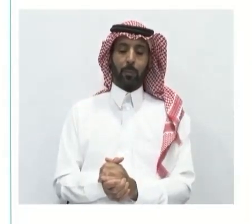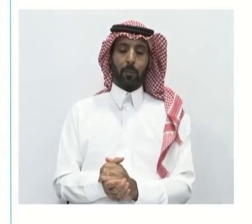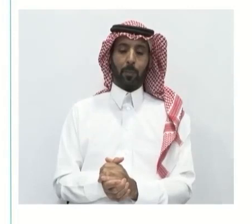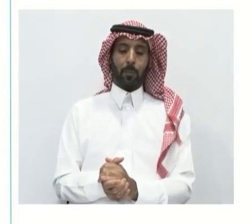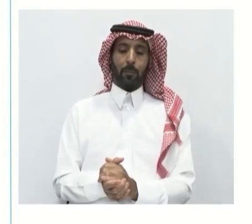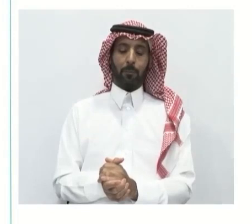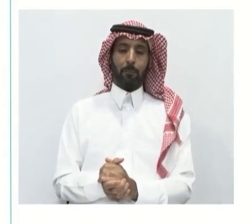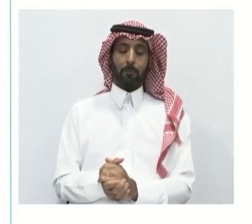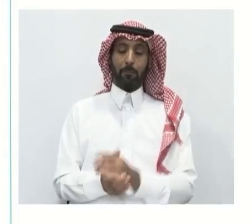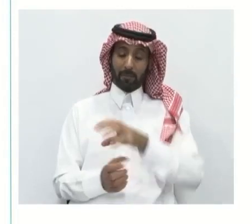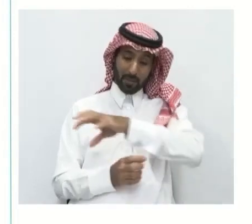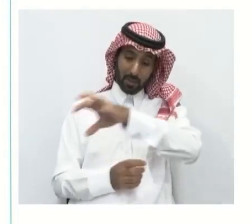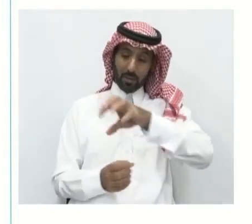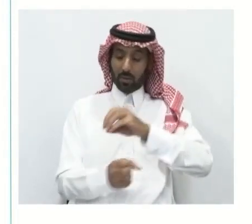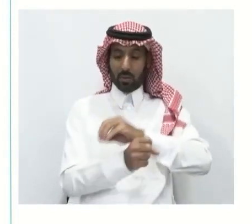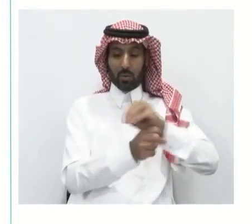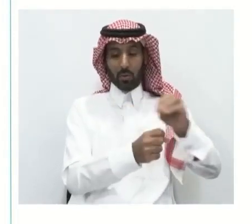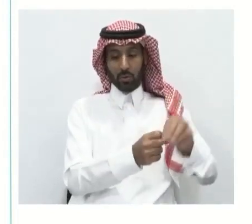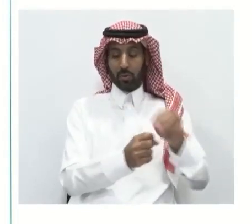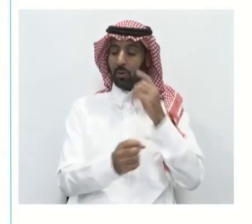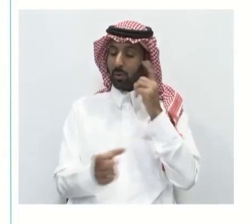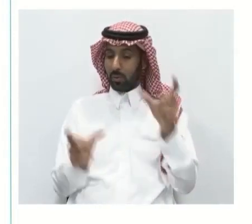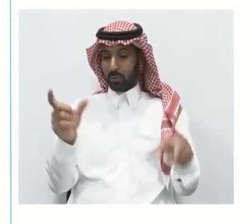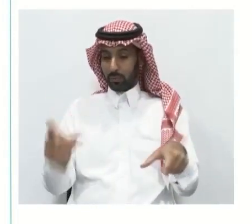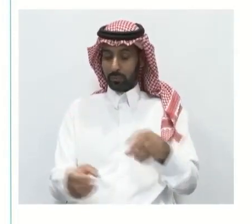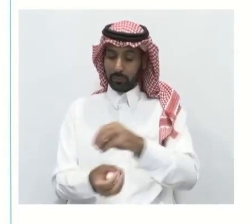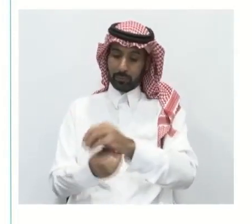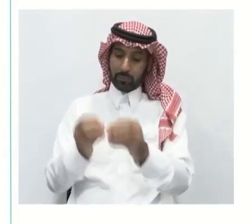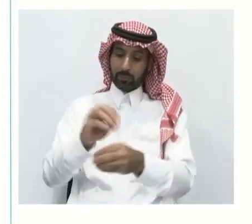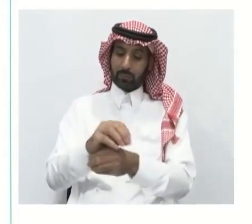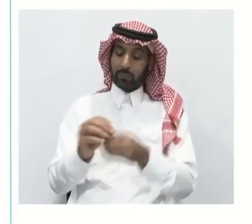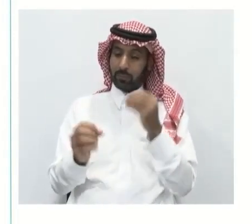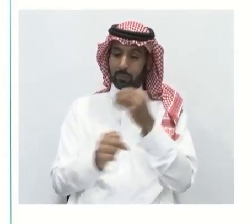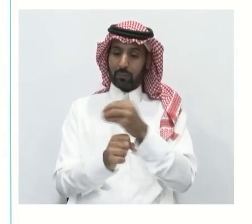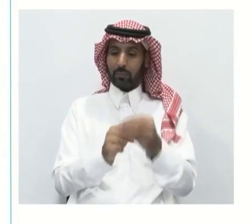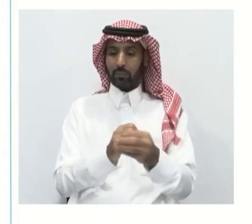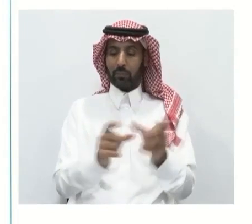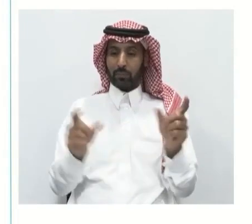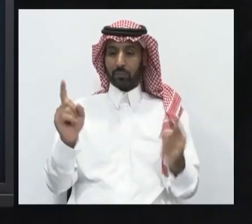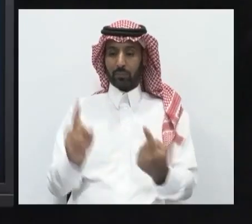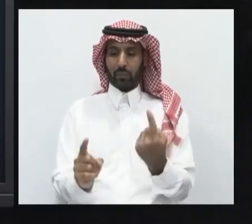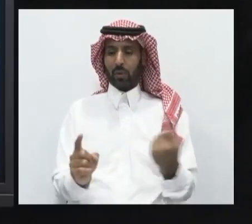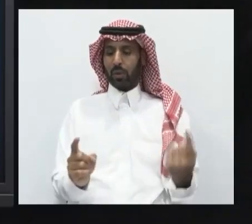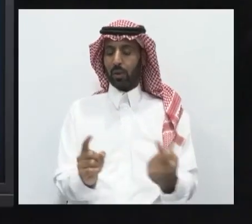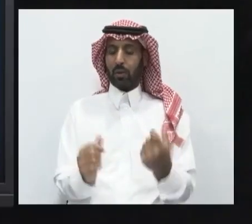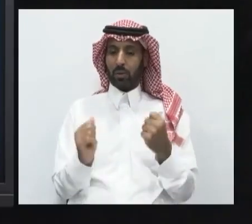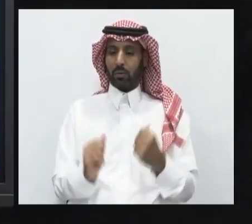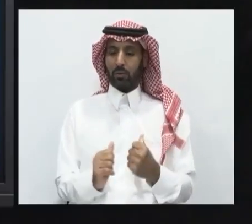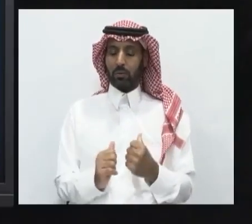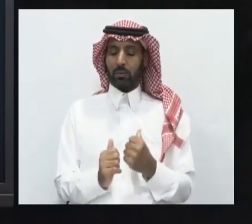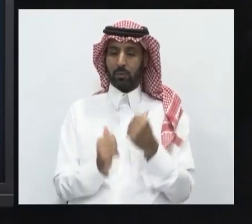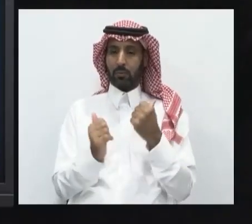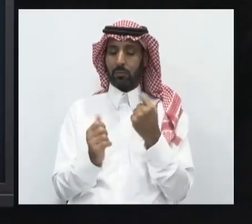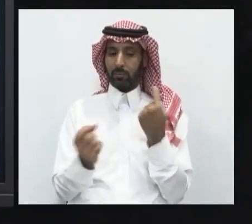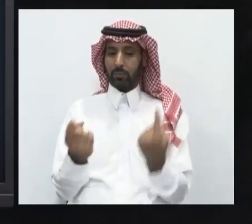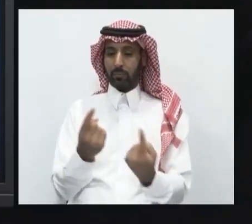say exchanging information among the students. If you remember before we said brainstorming, exchanging ideas,